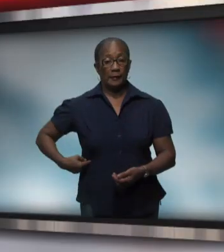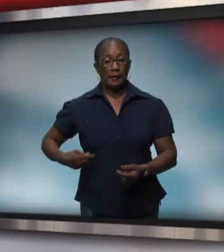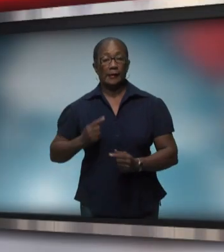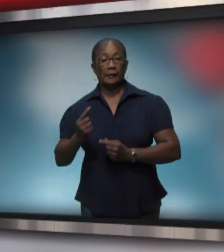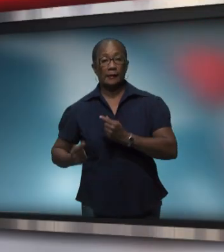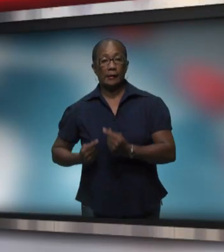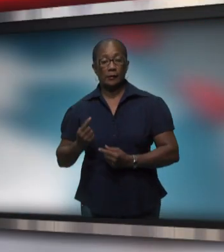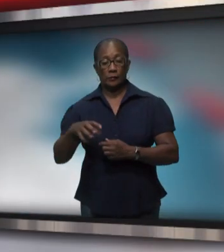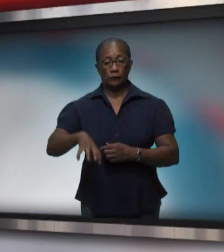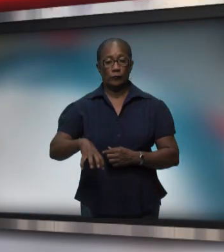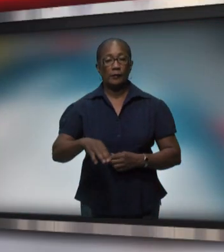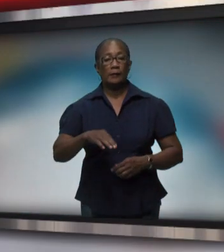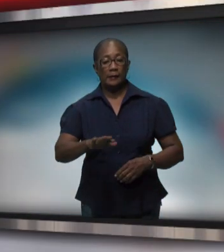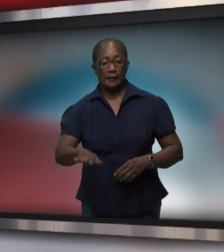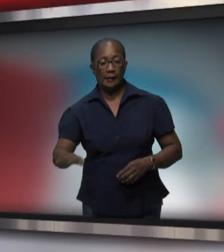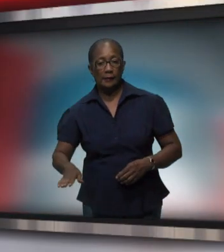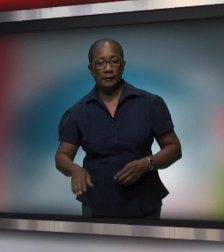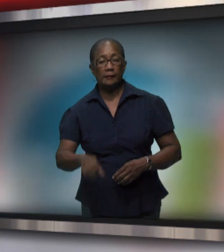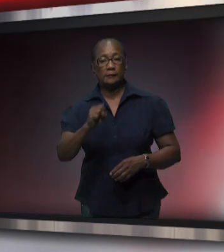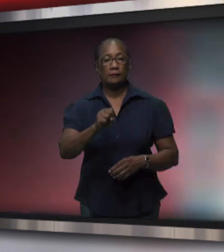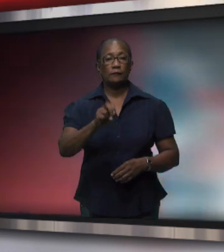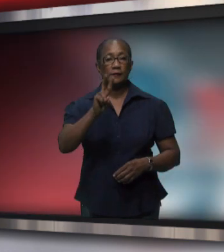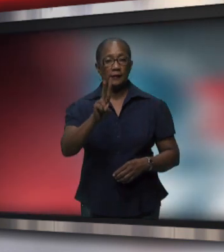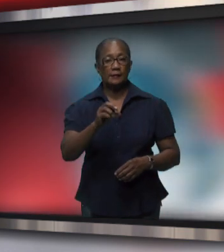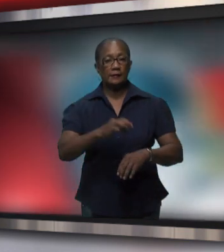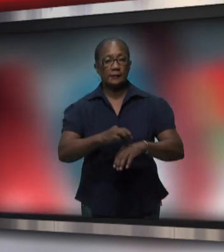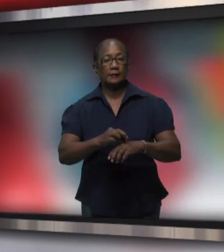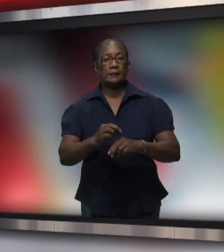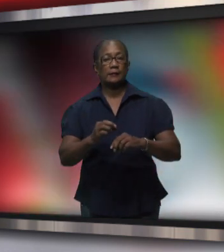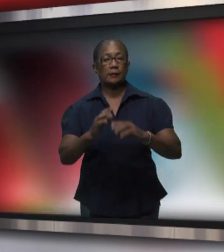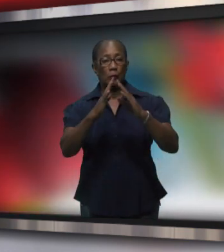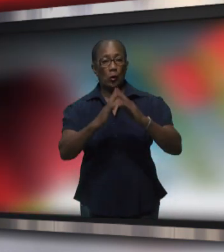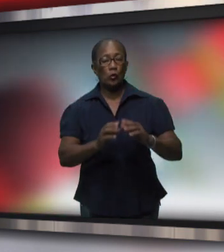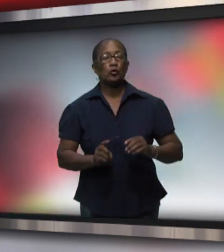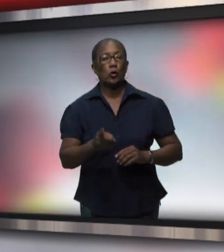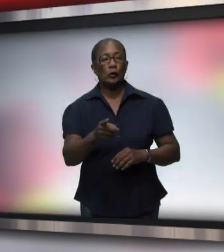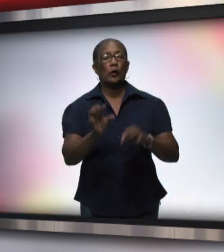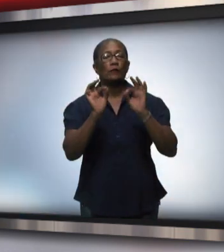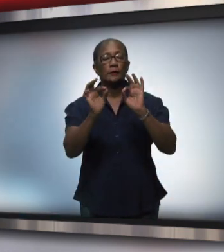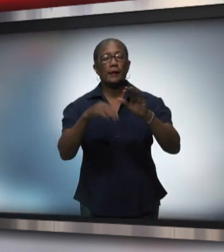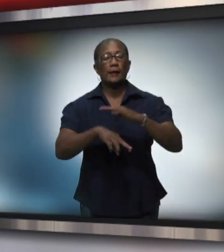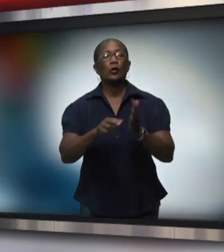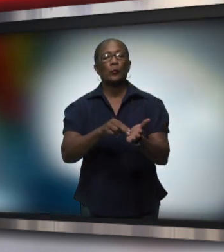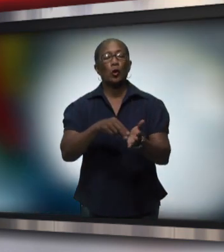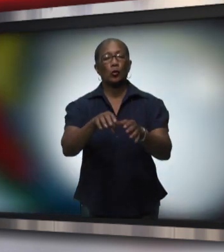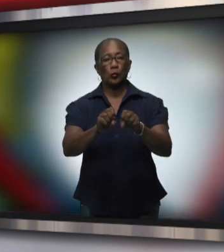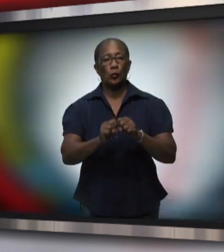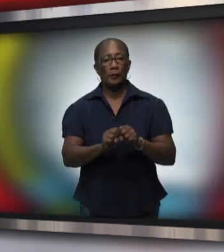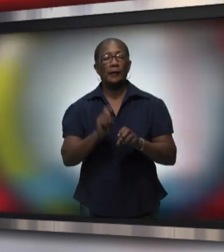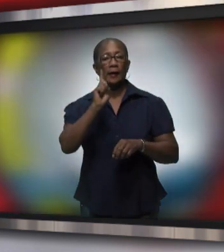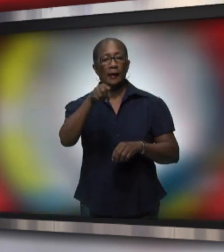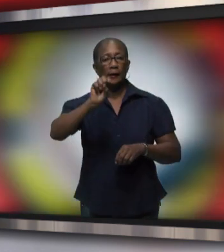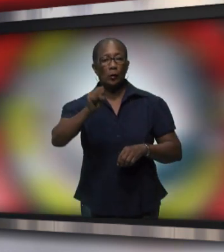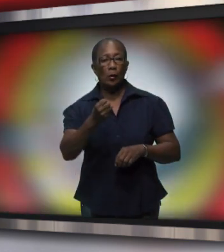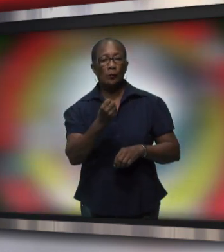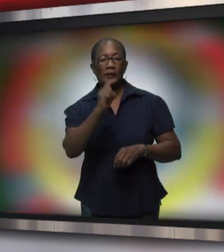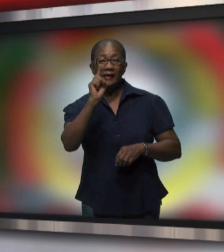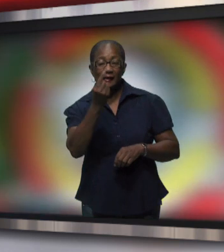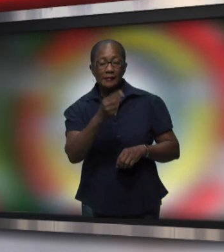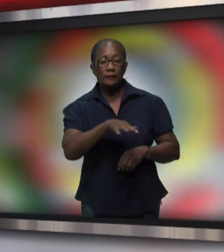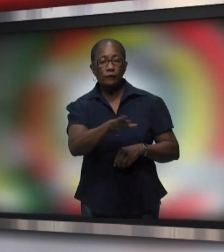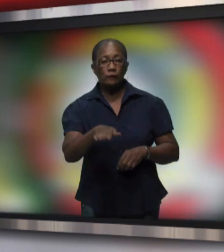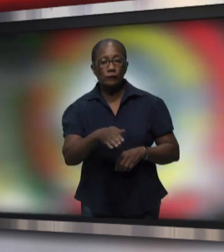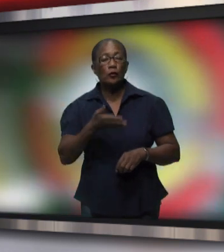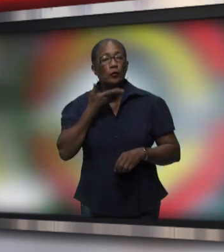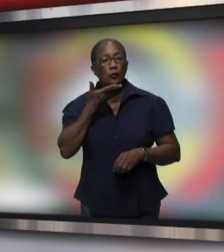The Kidney Dialysis Center for Children in the St. Vincentius Hospital is officially inaugurated on Thursday. It is